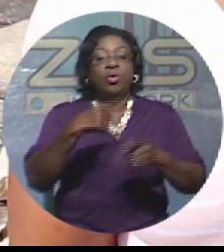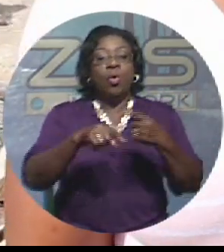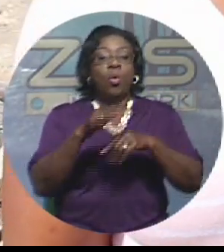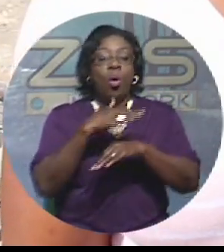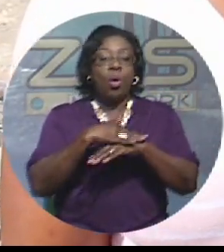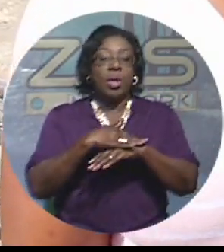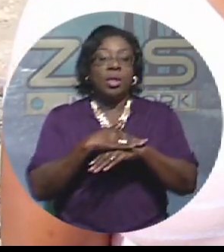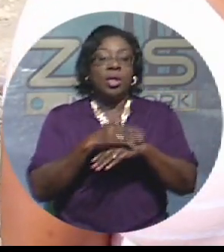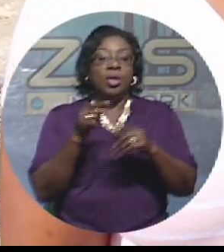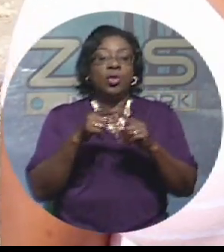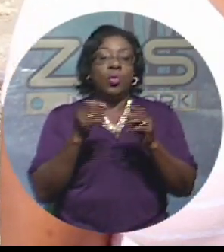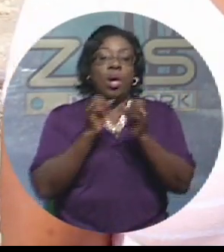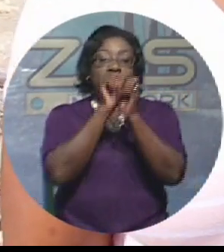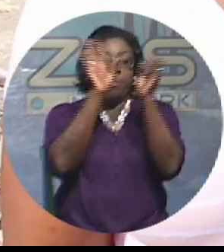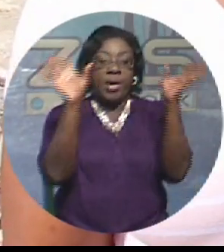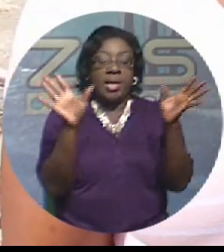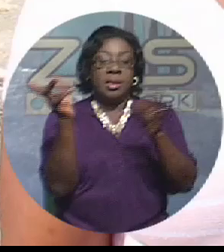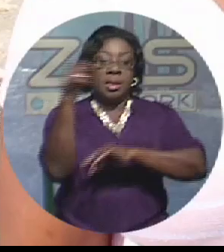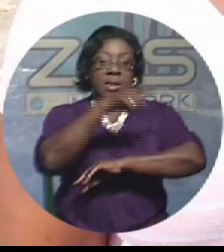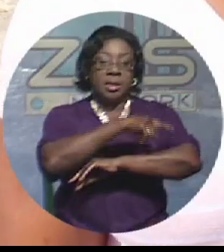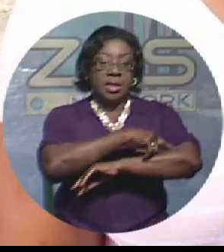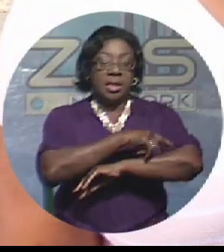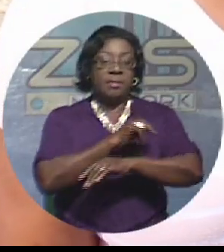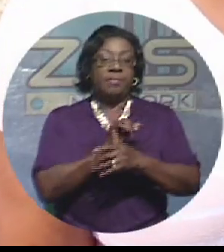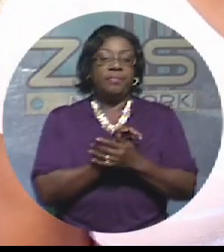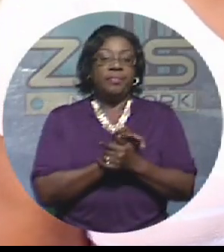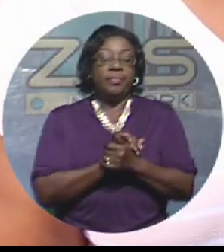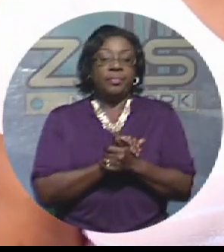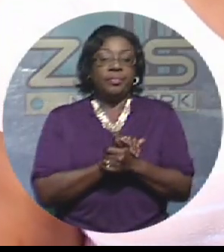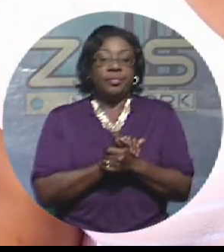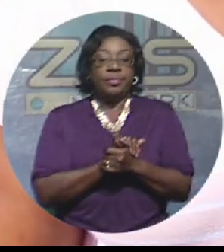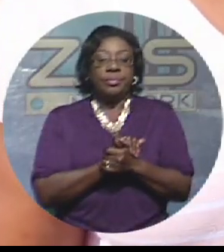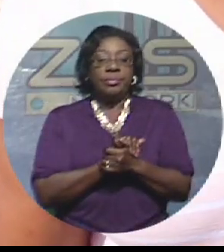still a brighter day. In North Andros, Clint Watson, Saturday Night Network News.